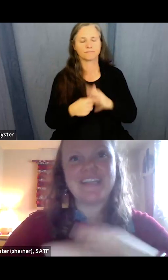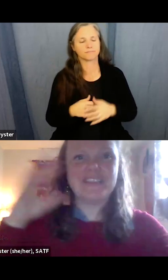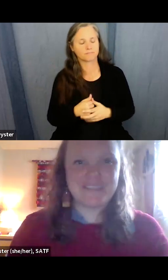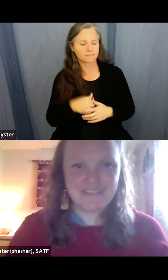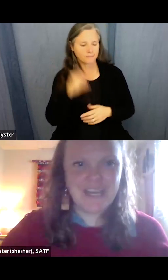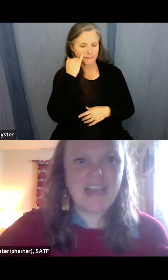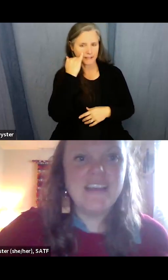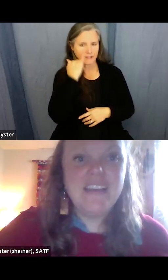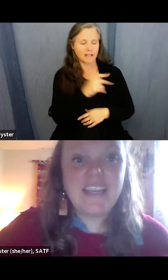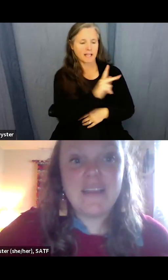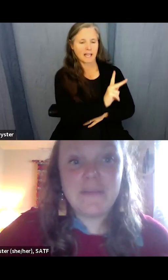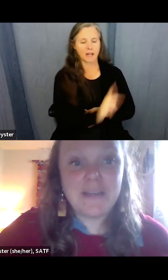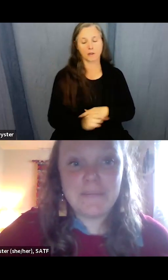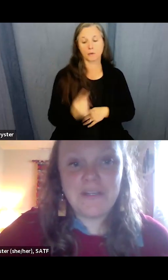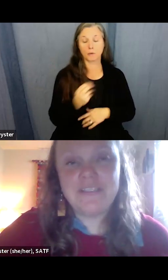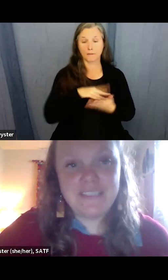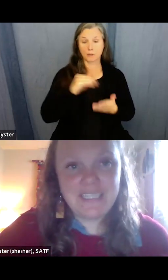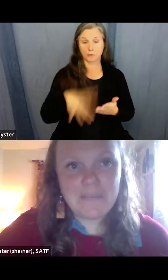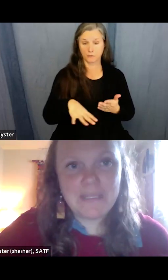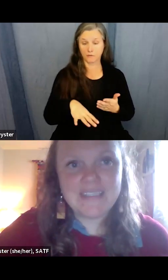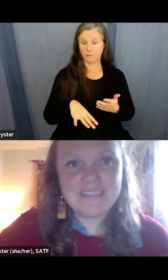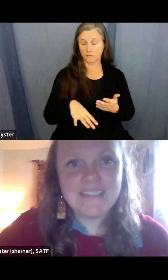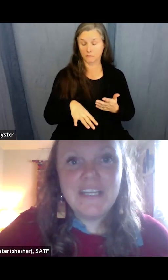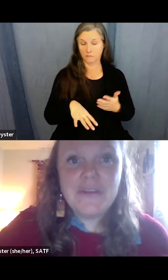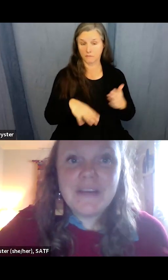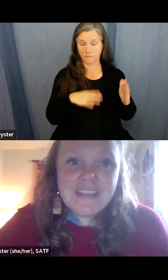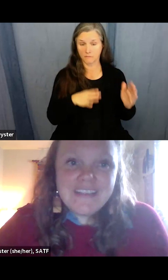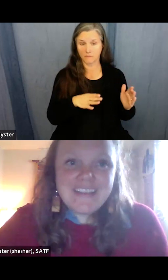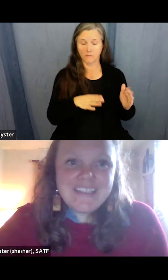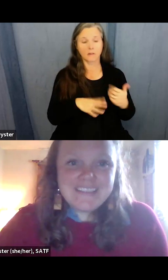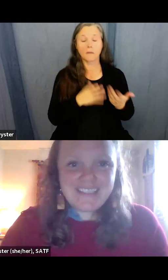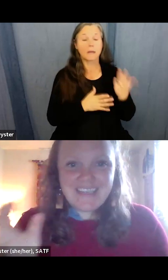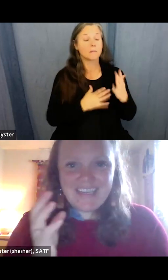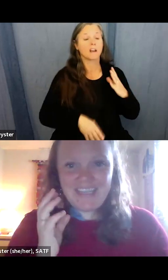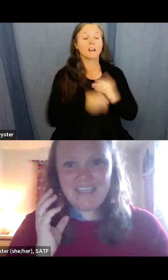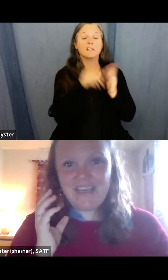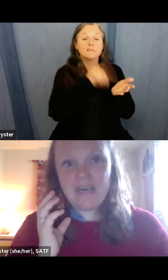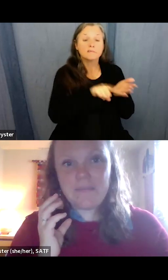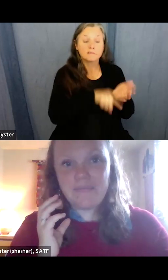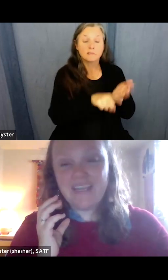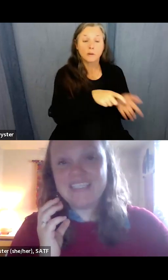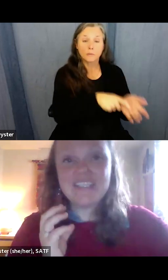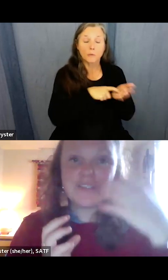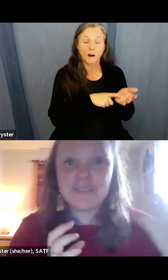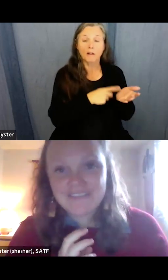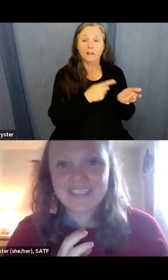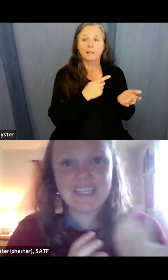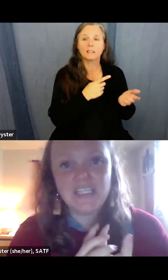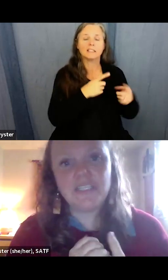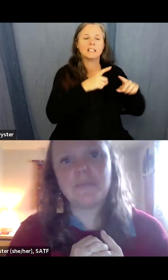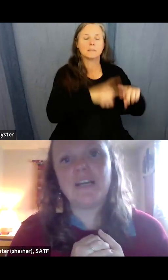the layers of that can become increasingly complex. You add in things like